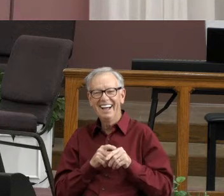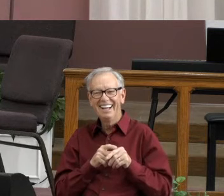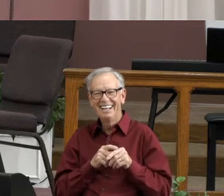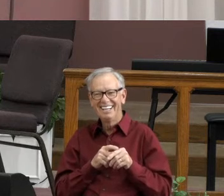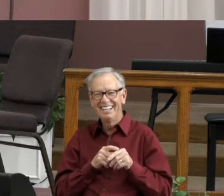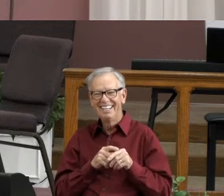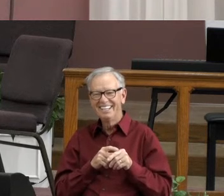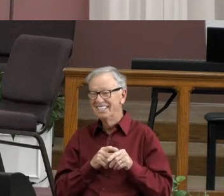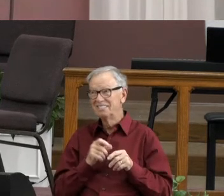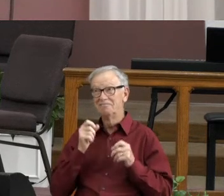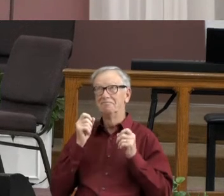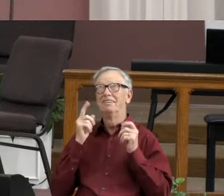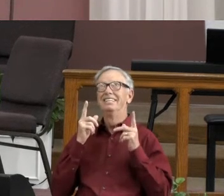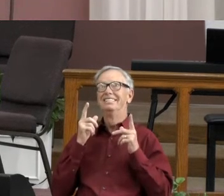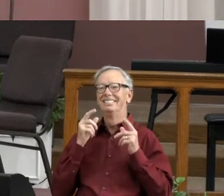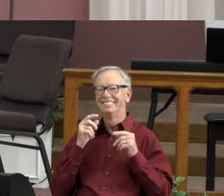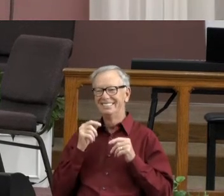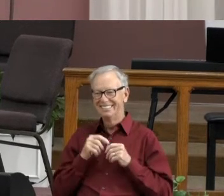It's amazing.